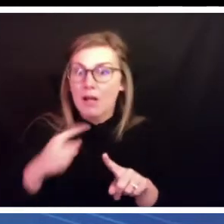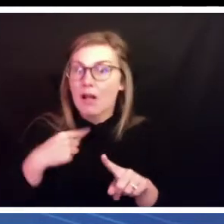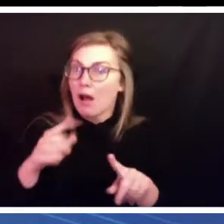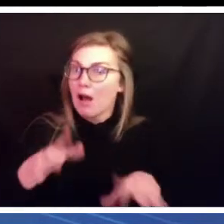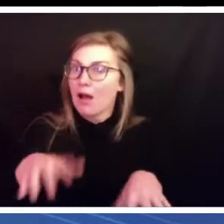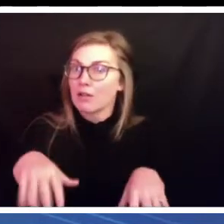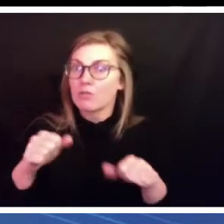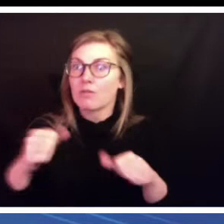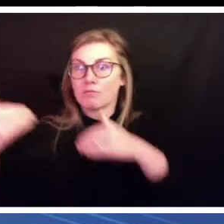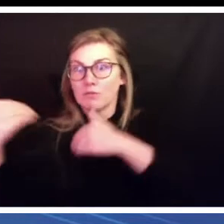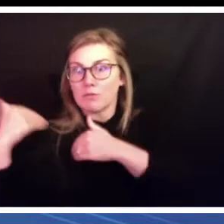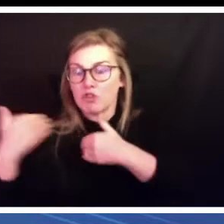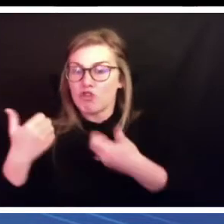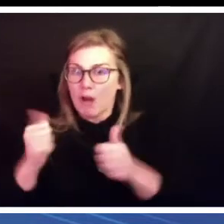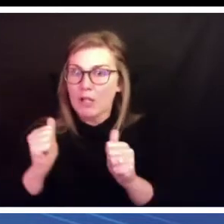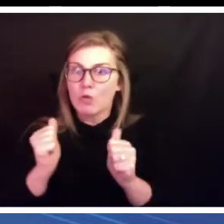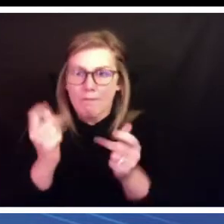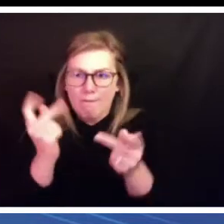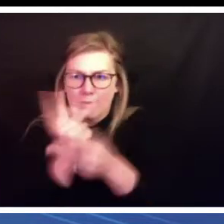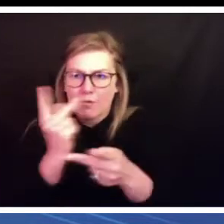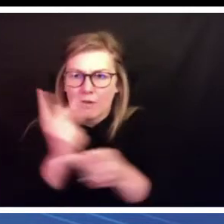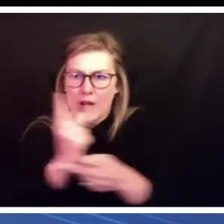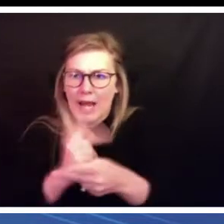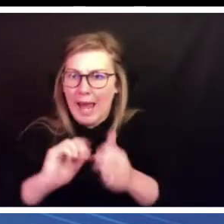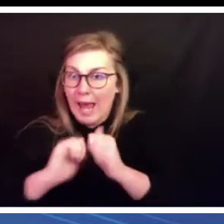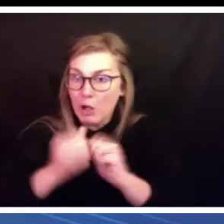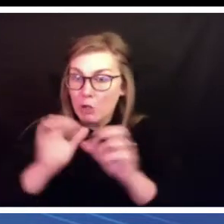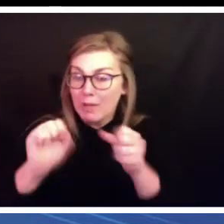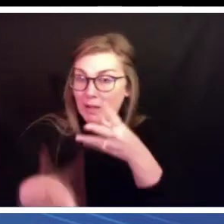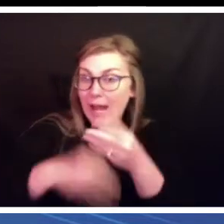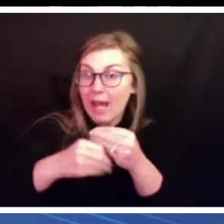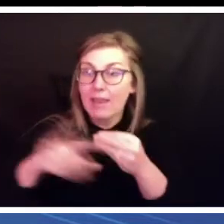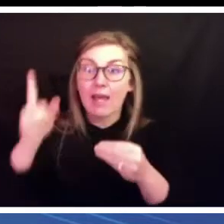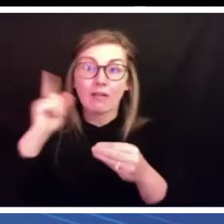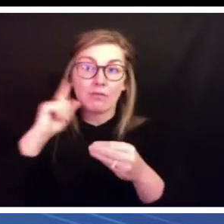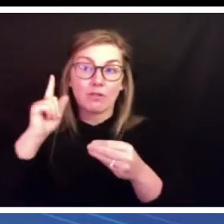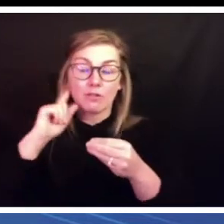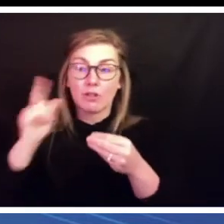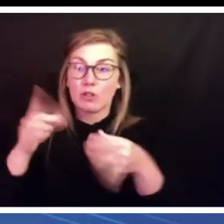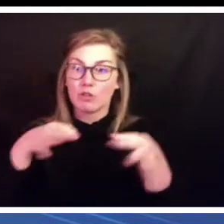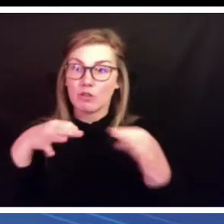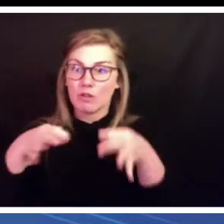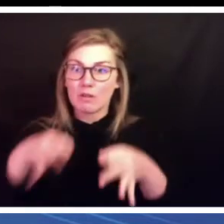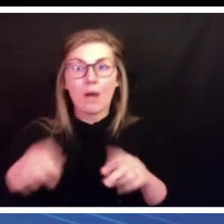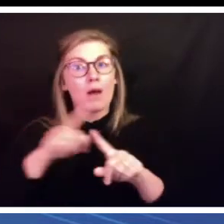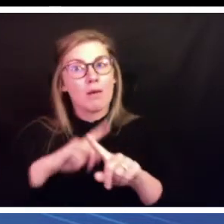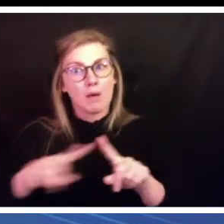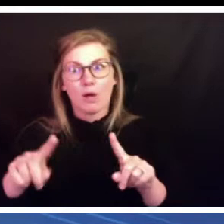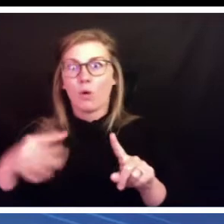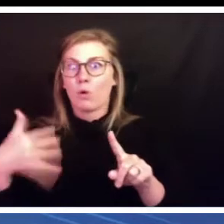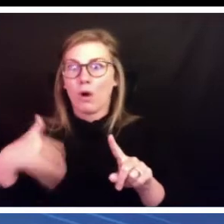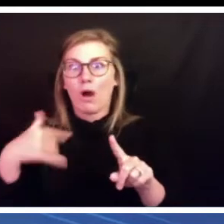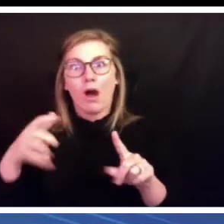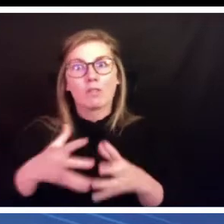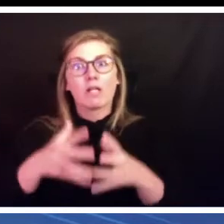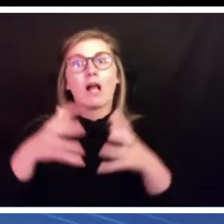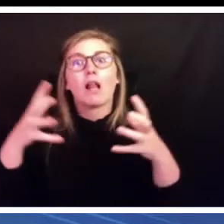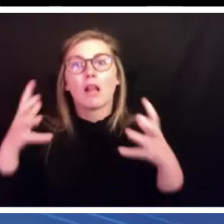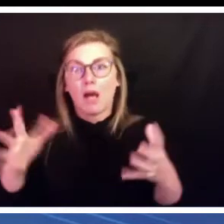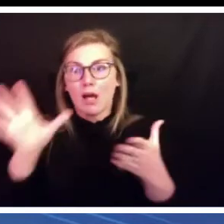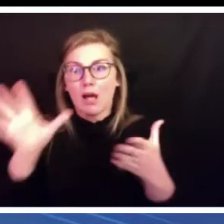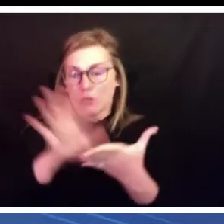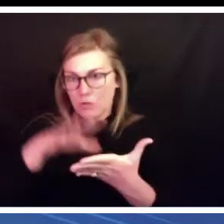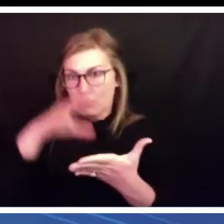certainly there was a steep learning curve in the sense that I watched a ton of audio described content